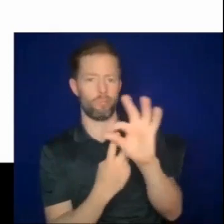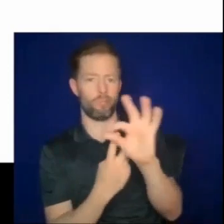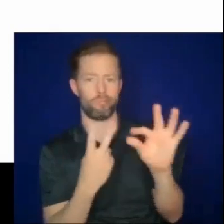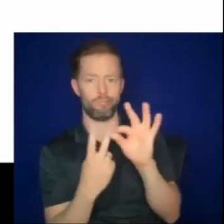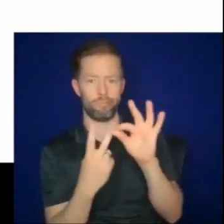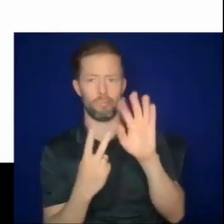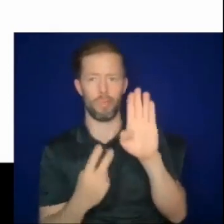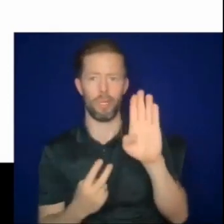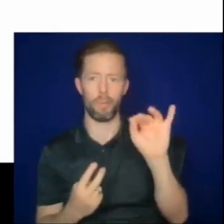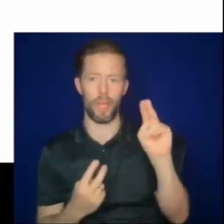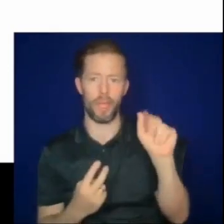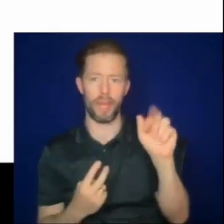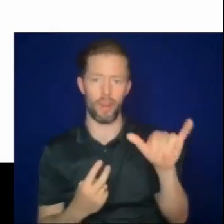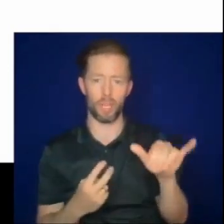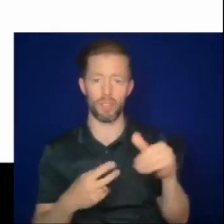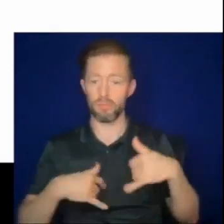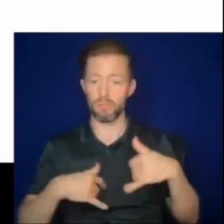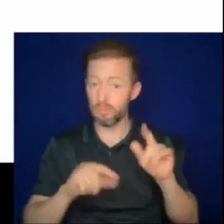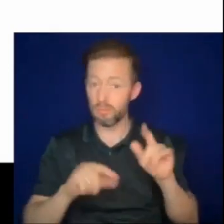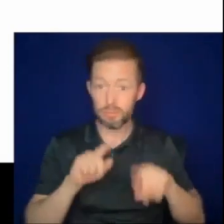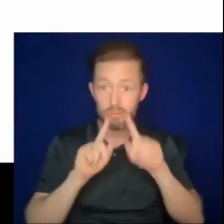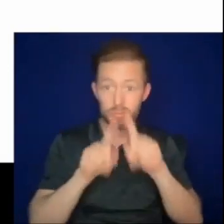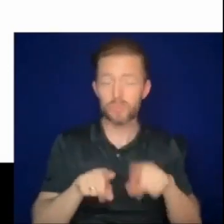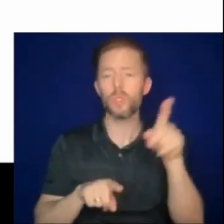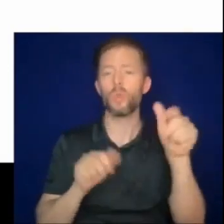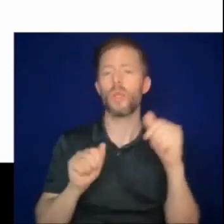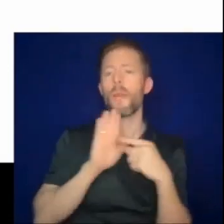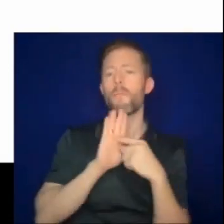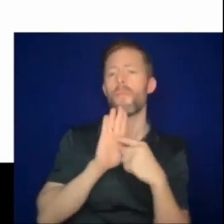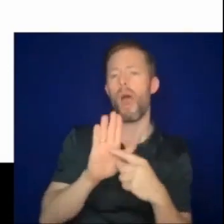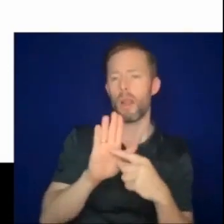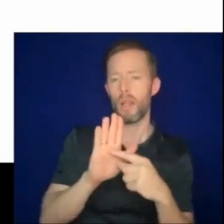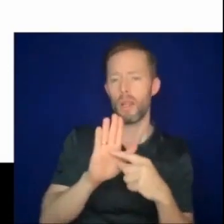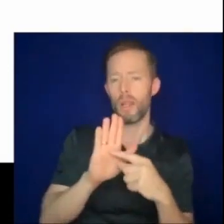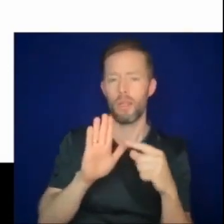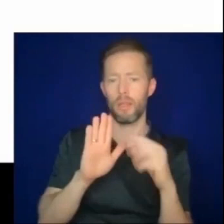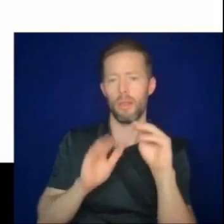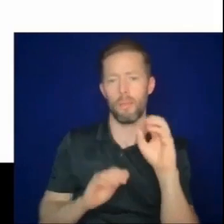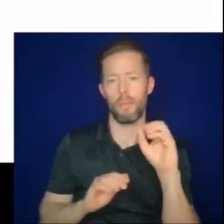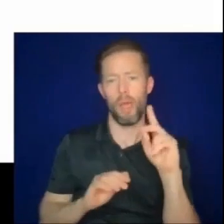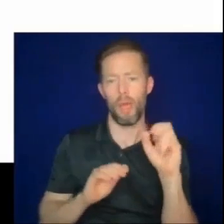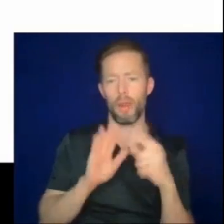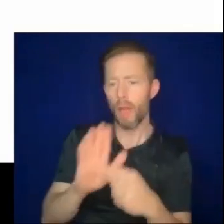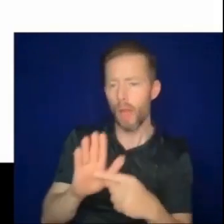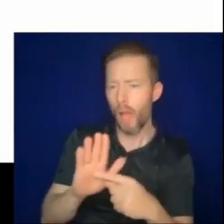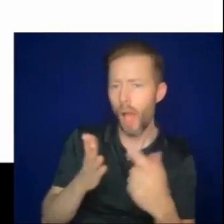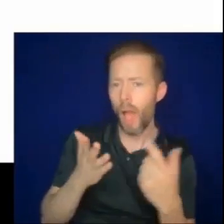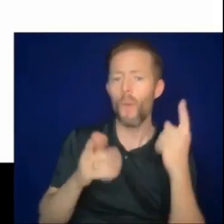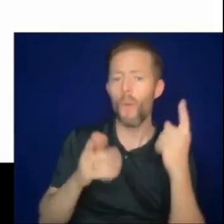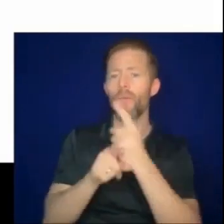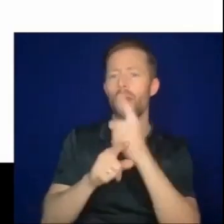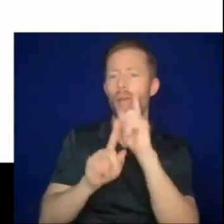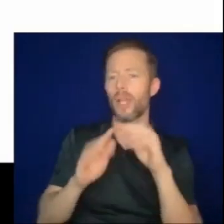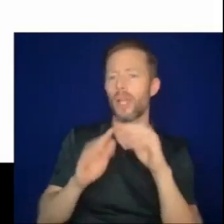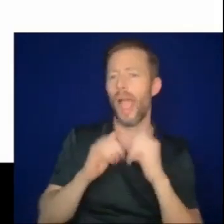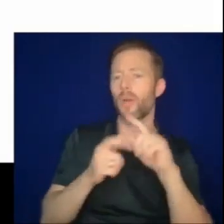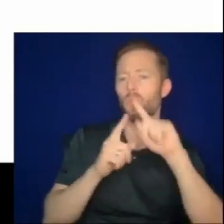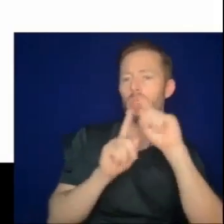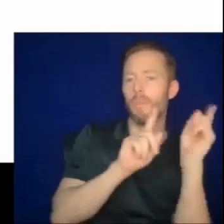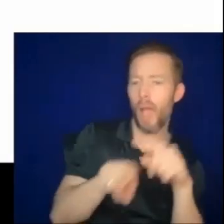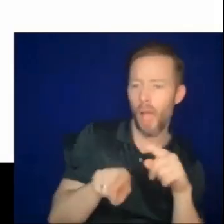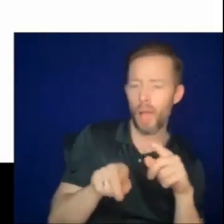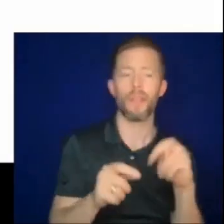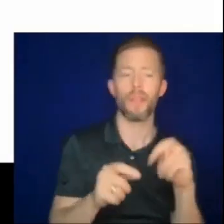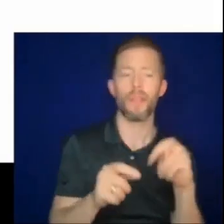for them to make a choice. If they're still unable to respond, you want to model how to respond. So you're going to kind of model, show them what the right answer